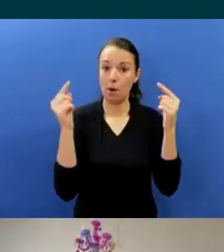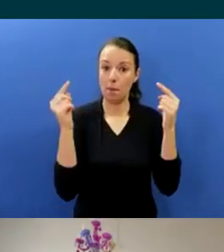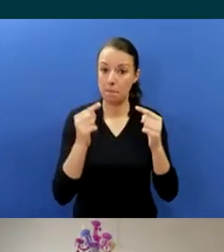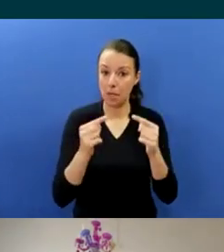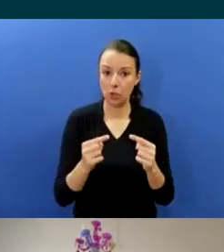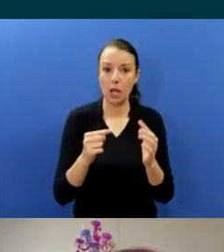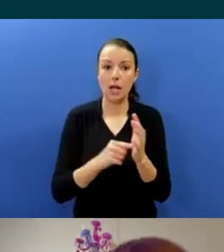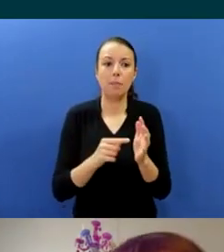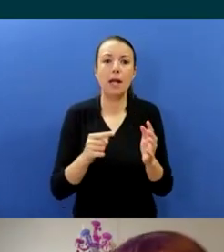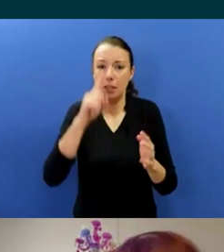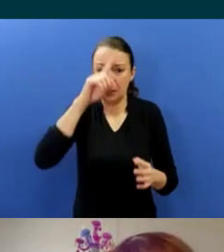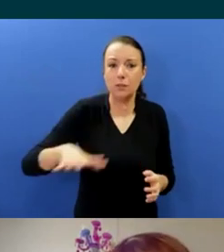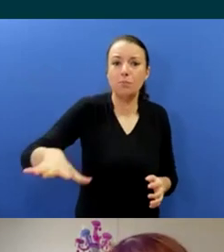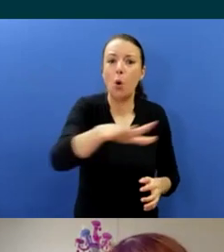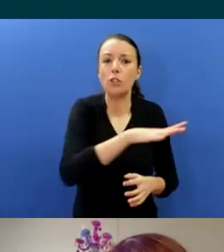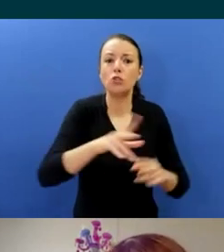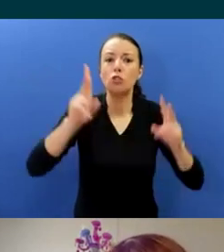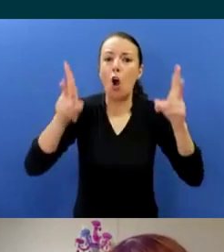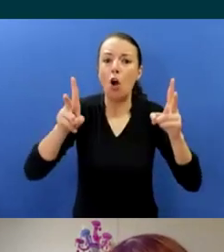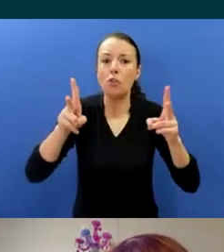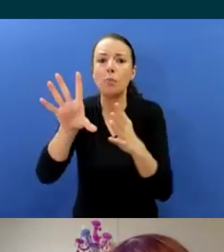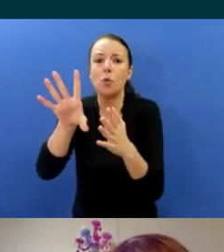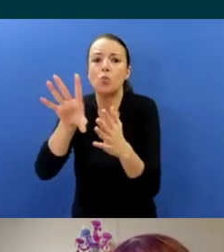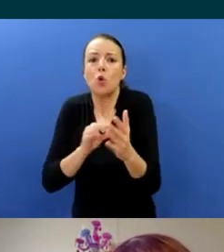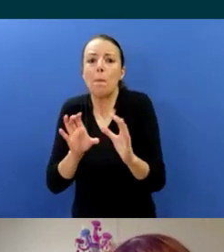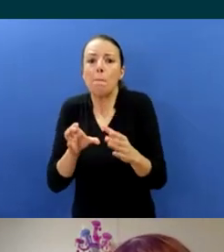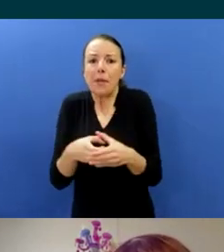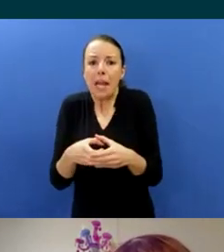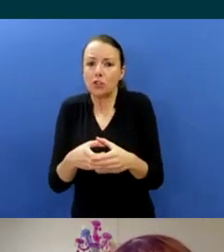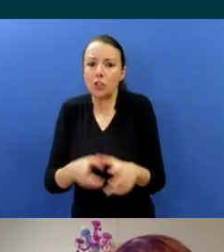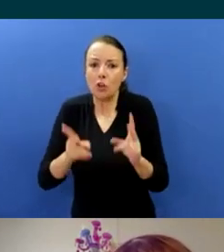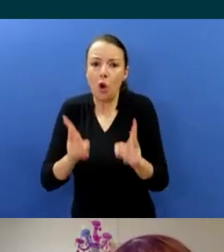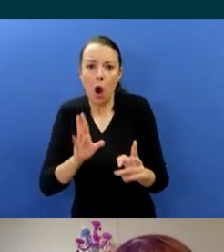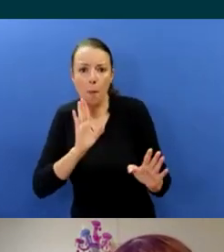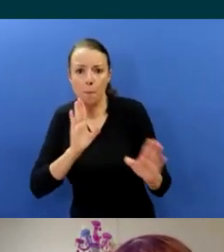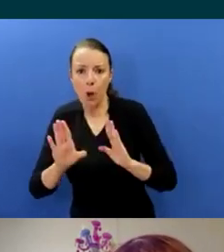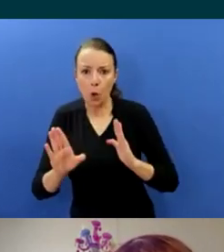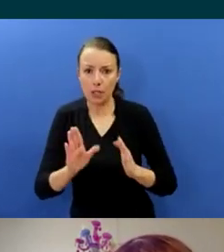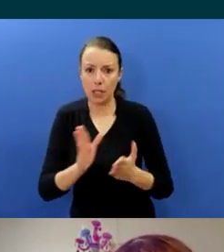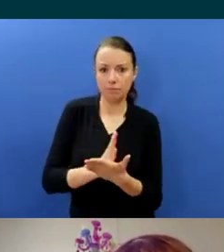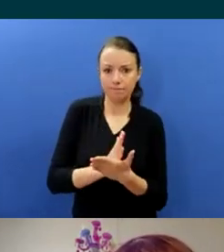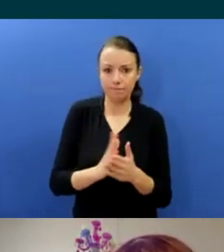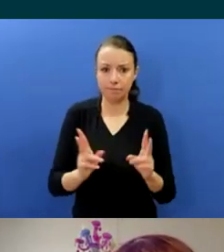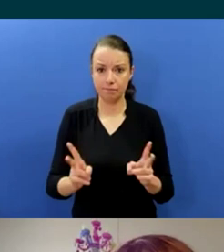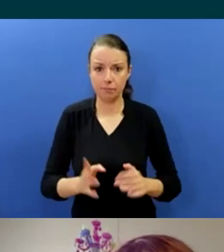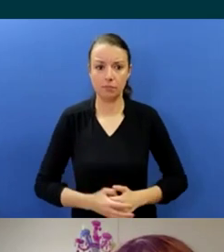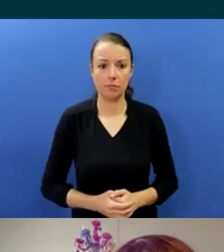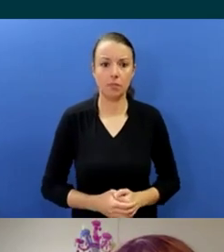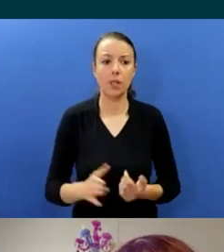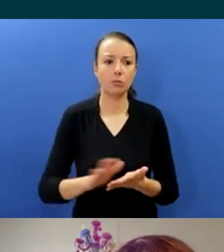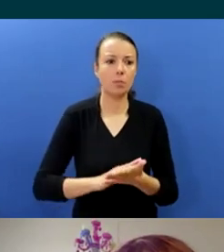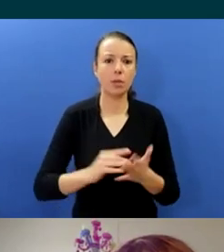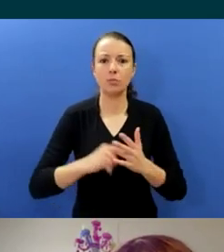Okay, sorry, I have a problem with my my computer, the screening sharing